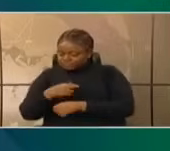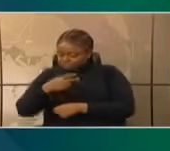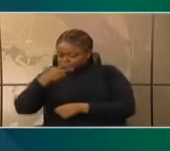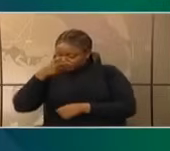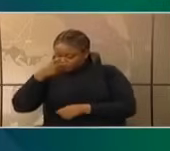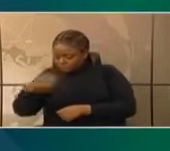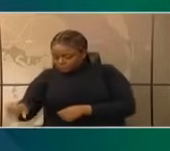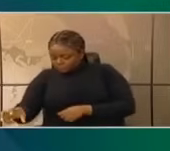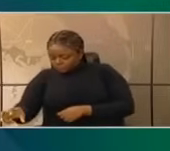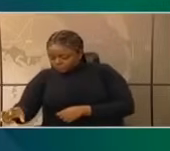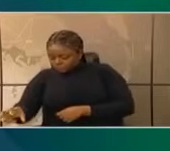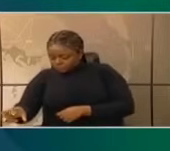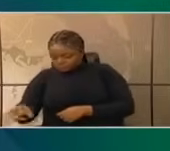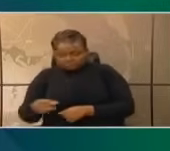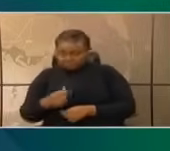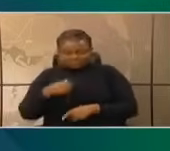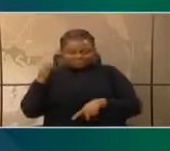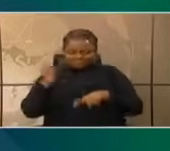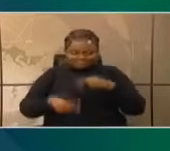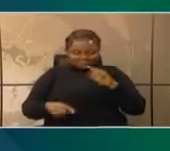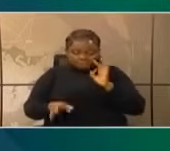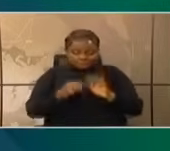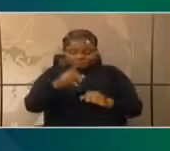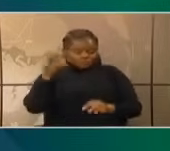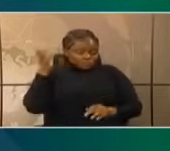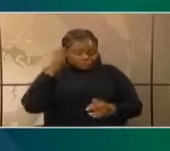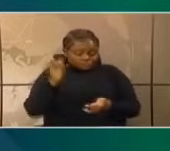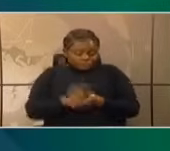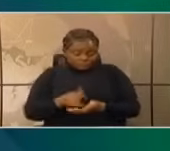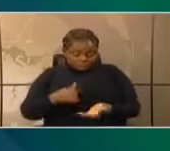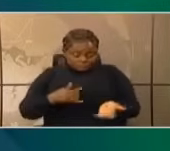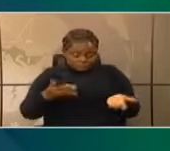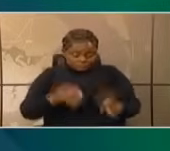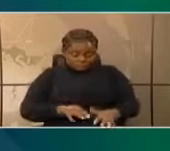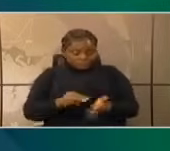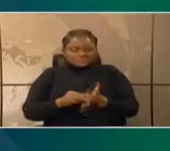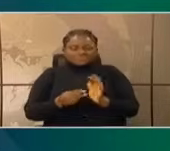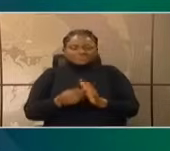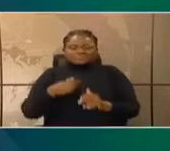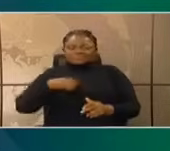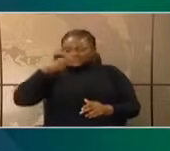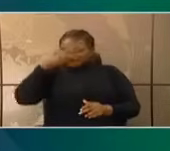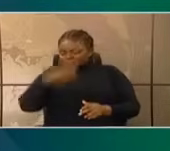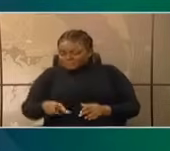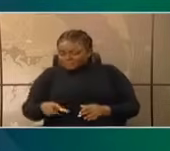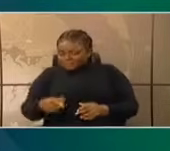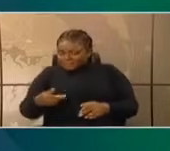non poison, kope. Let's just say, trouble is your Ghana, sika. And yeah, I mean to me, to ask a crowd because me ferry.